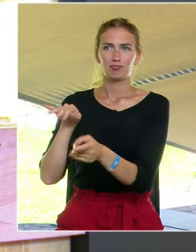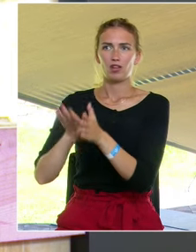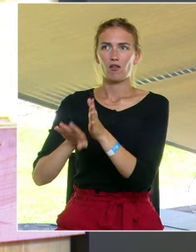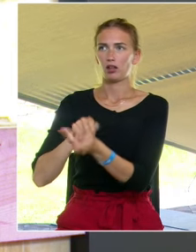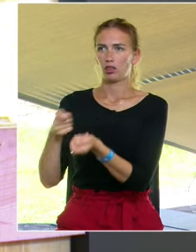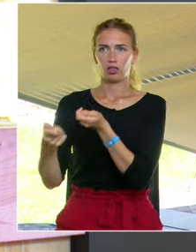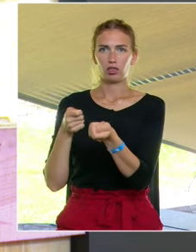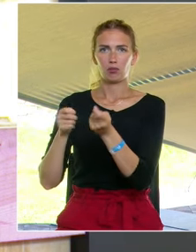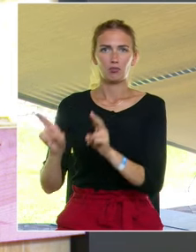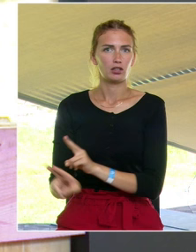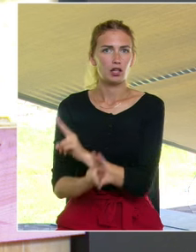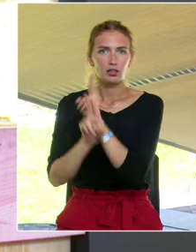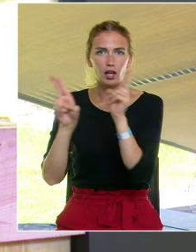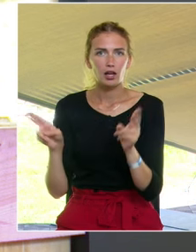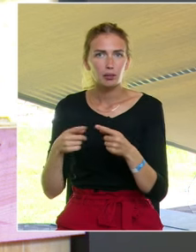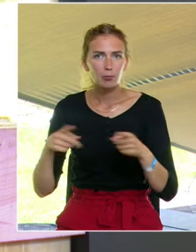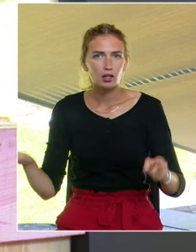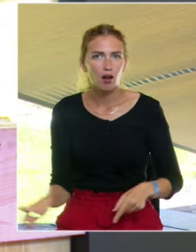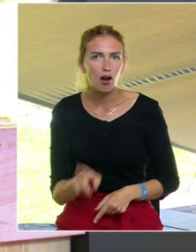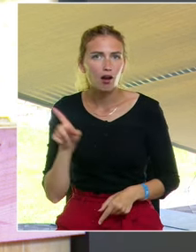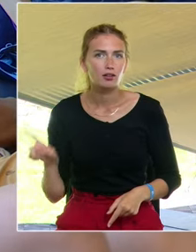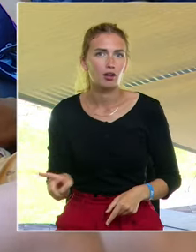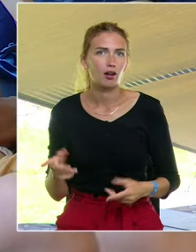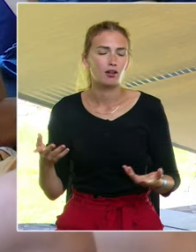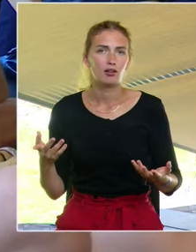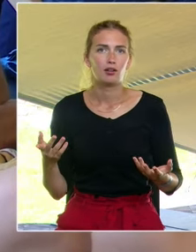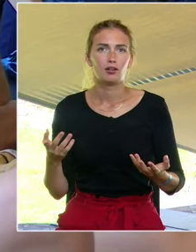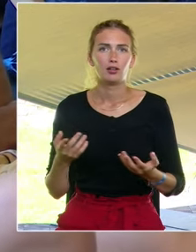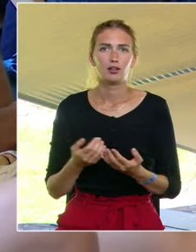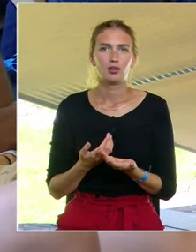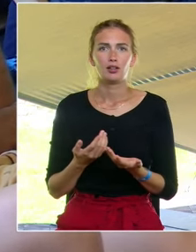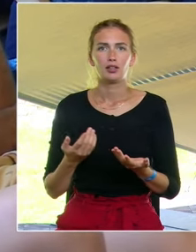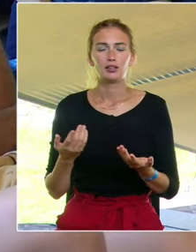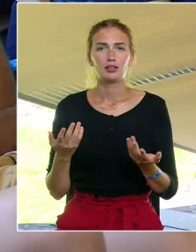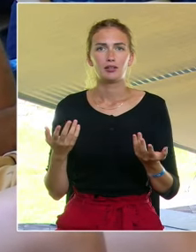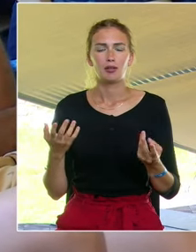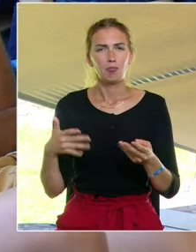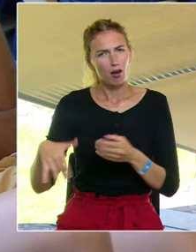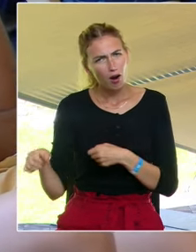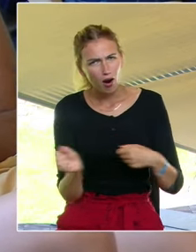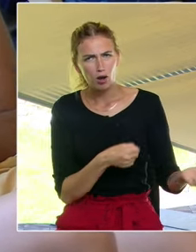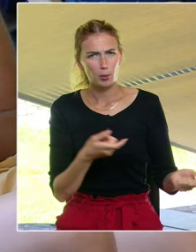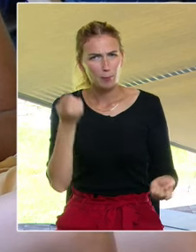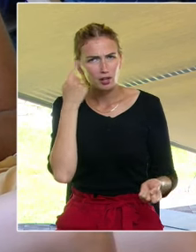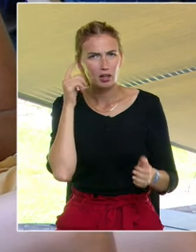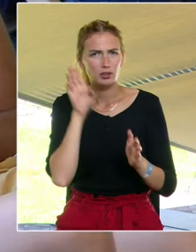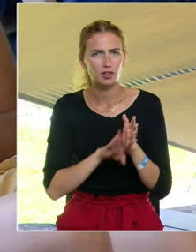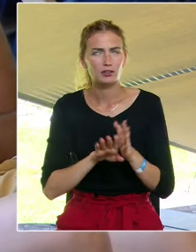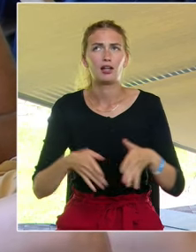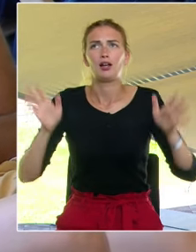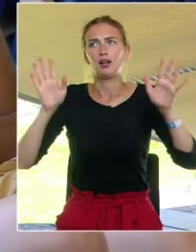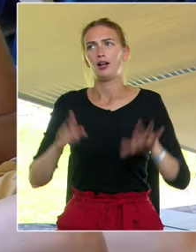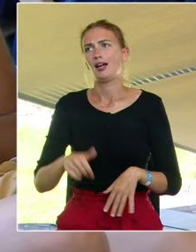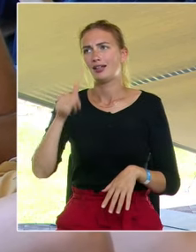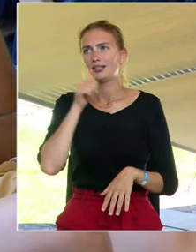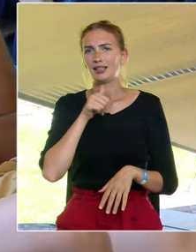land for a very long time. Or a bastard child, kind of. Yeah, bastard child, because we are used to think about that. Oh, here in Estonia, we are